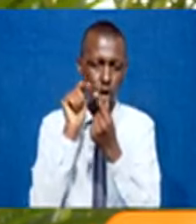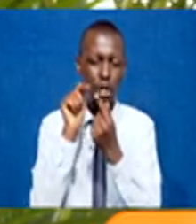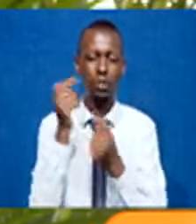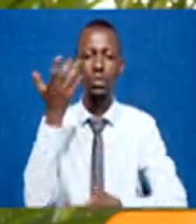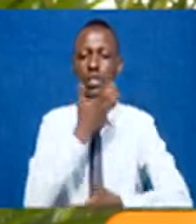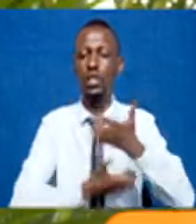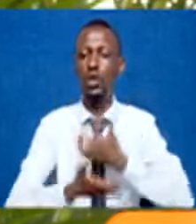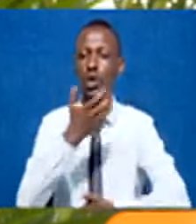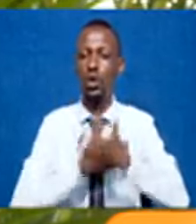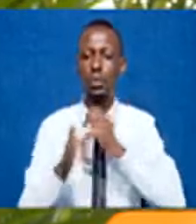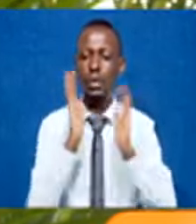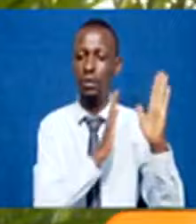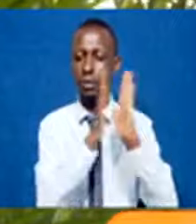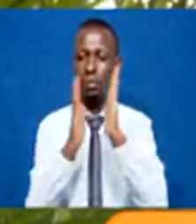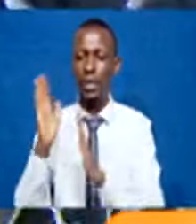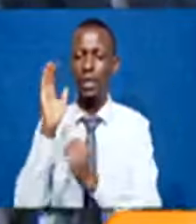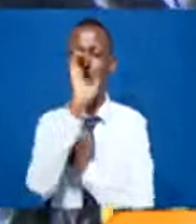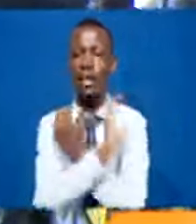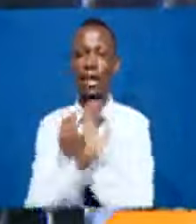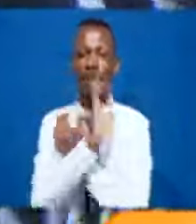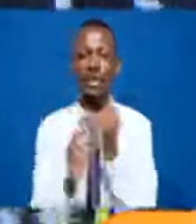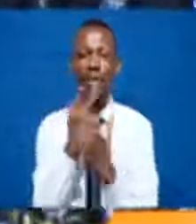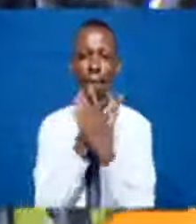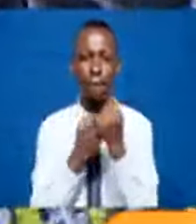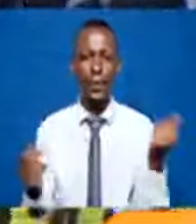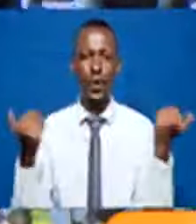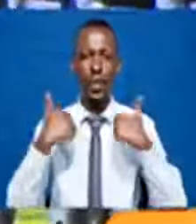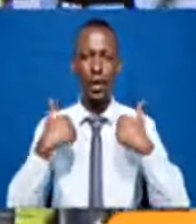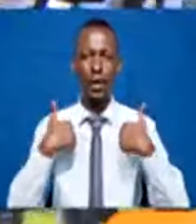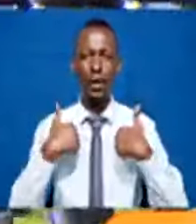economic plan that both countries has.